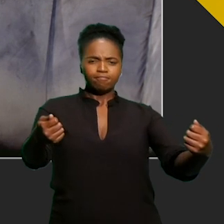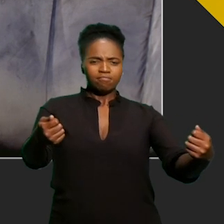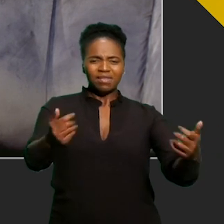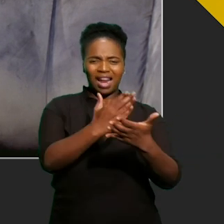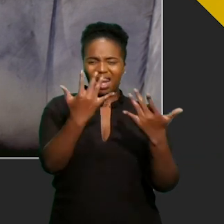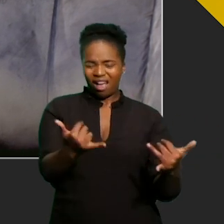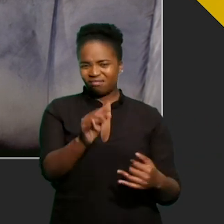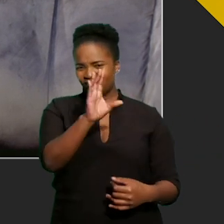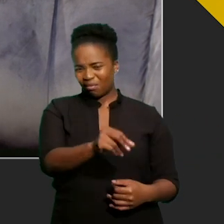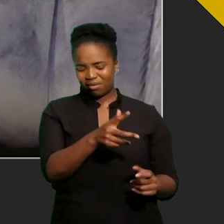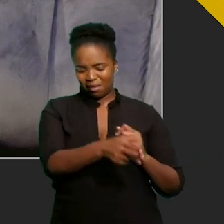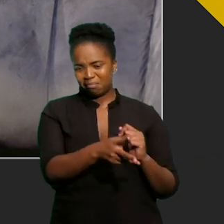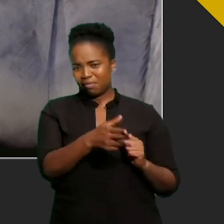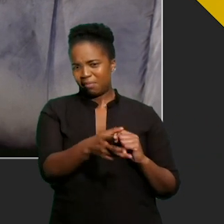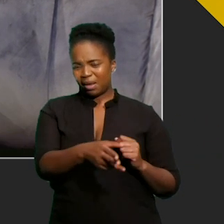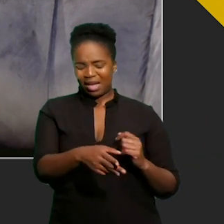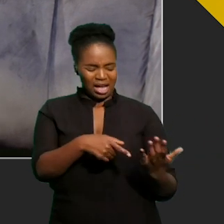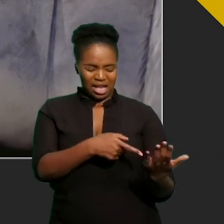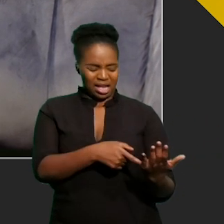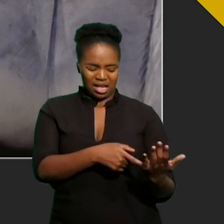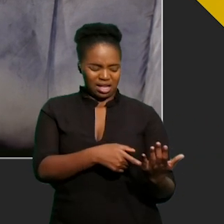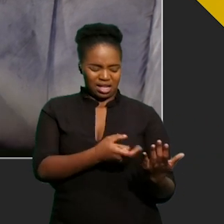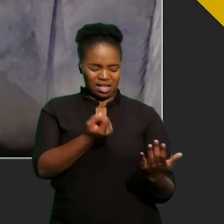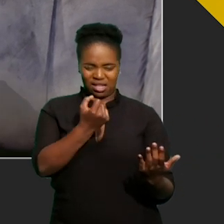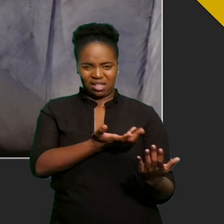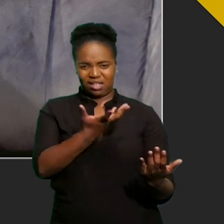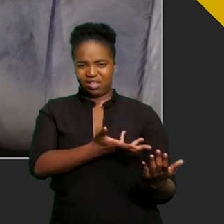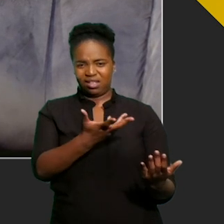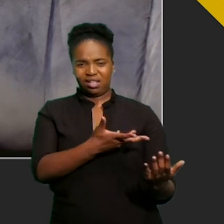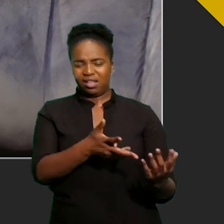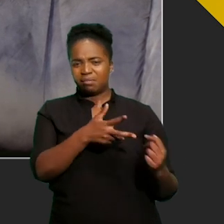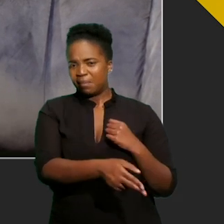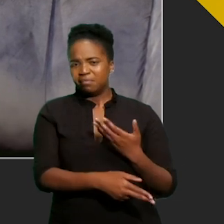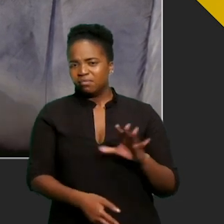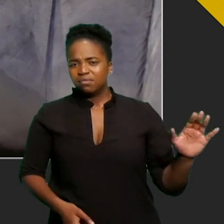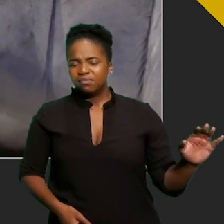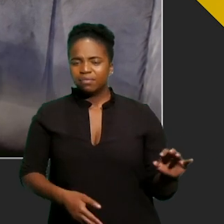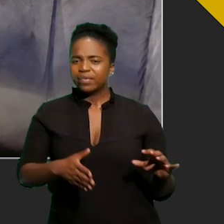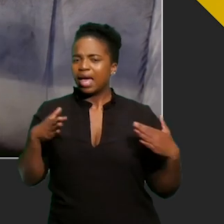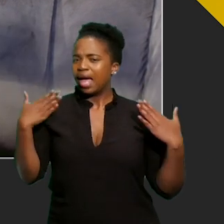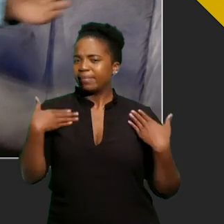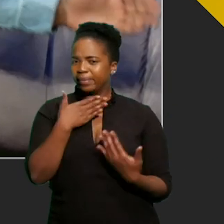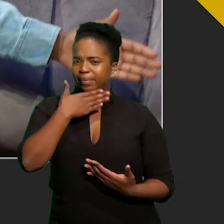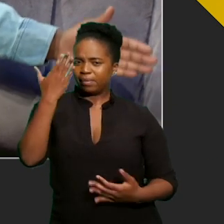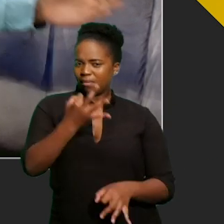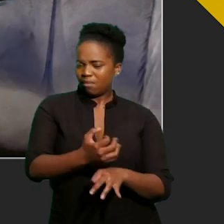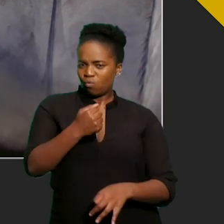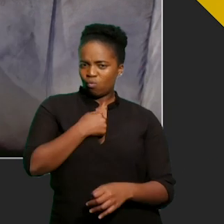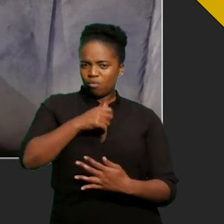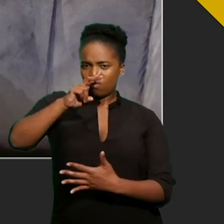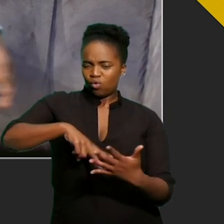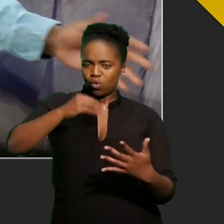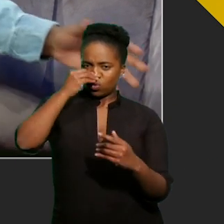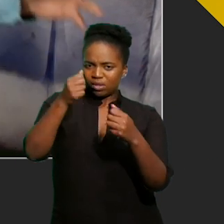certain newspapers was because he'd read something at Alea in the sense. And it showed the dissatisfaction and the discredit that has happened over the year. I mean, you talk